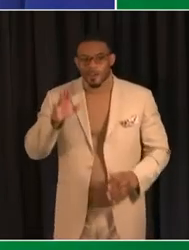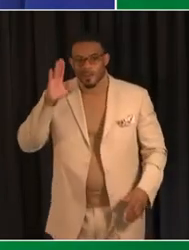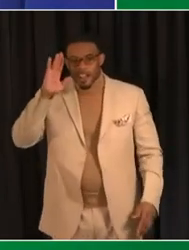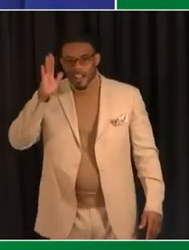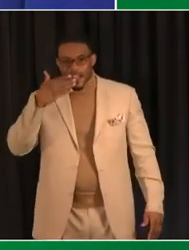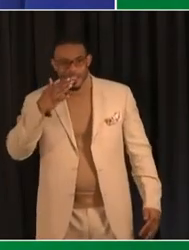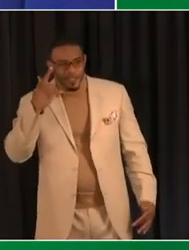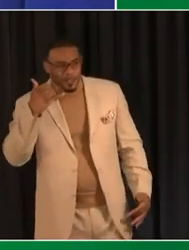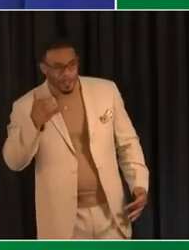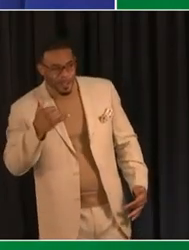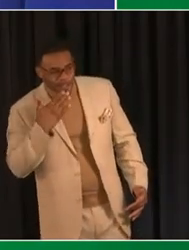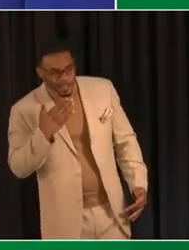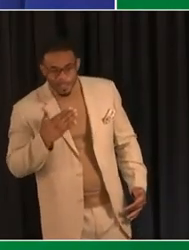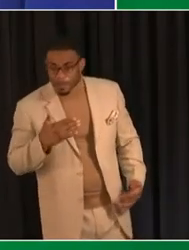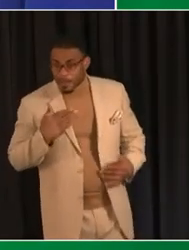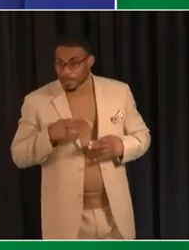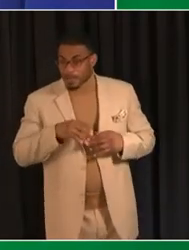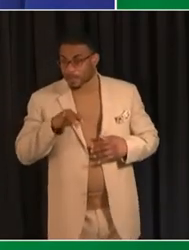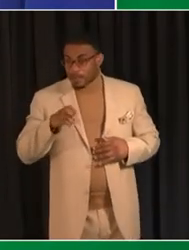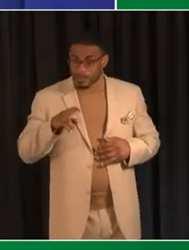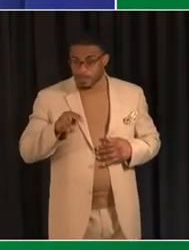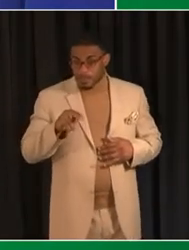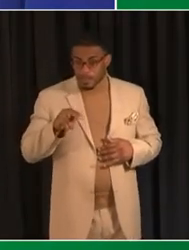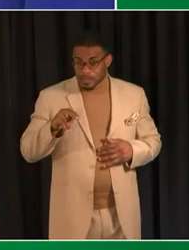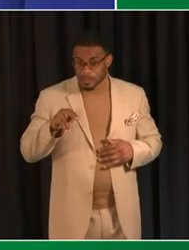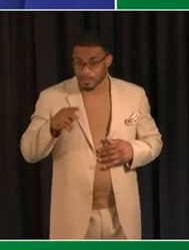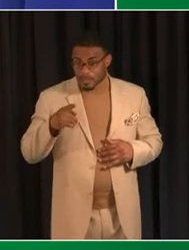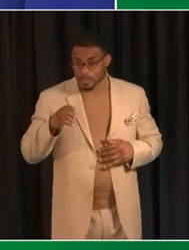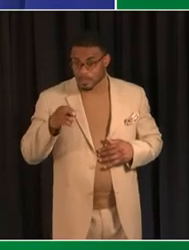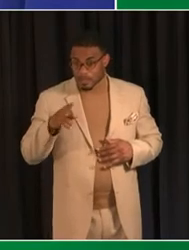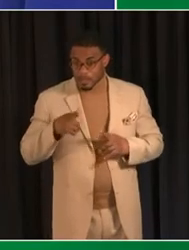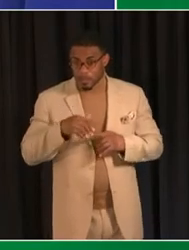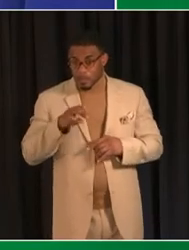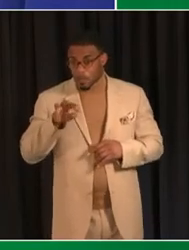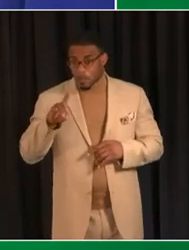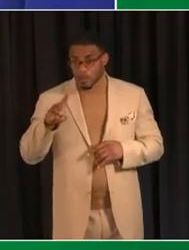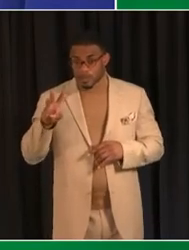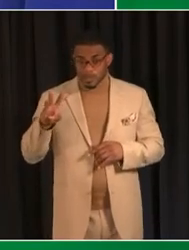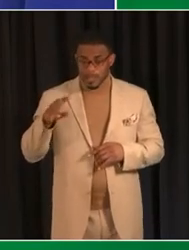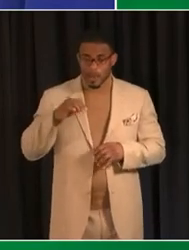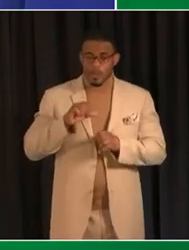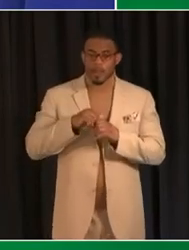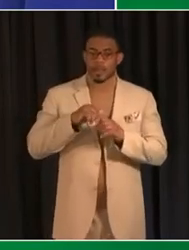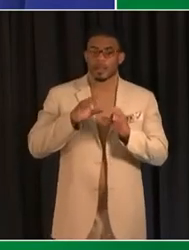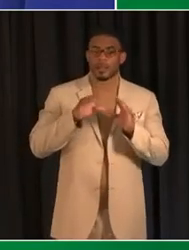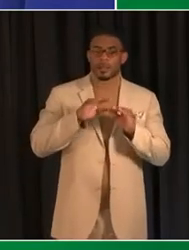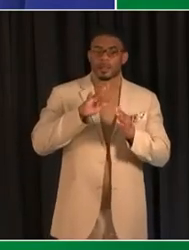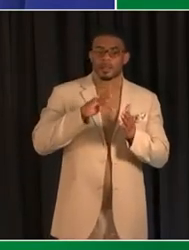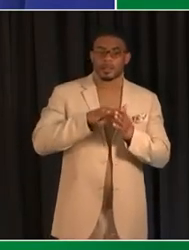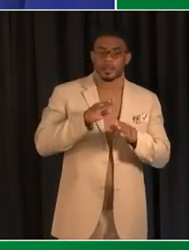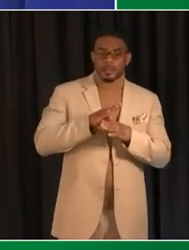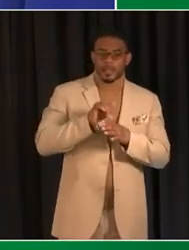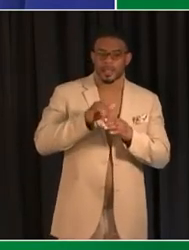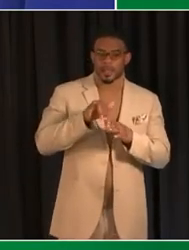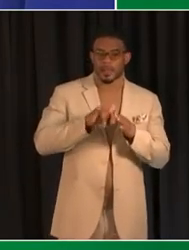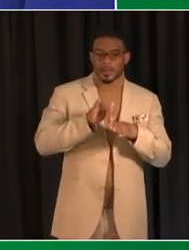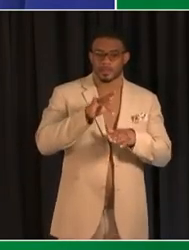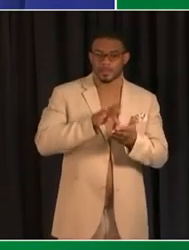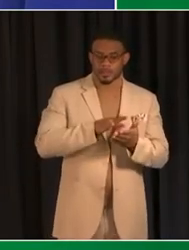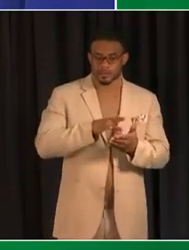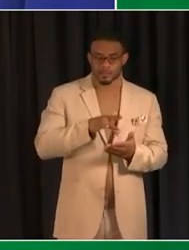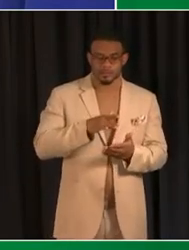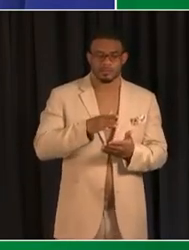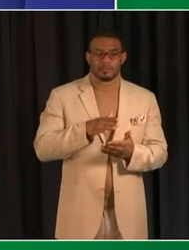Hi there. Thanks so much for doing the call. My name is Jonathan Grobus. I live in Ward 6 and work at a medium-sized business down near